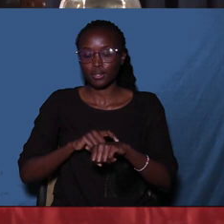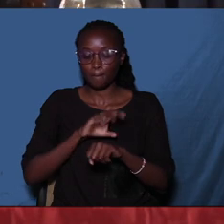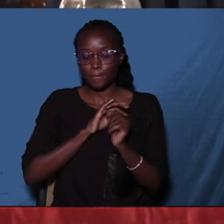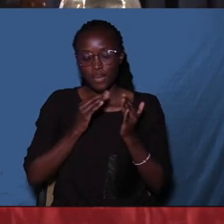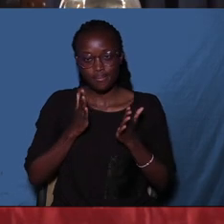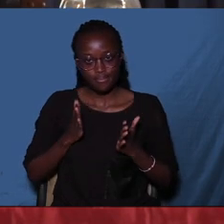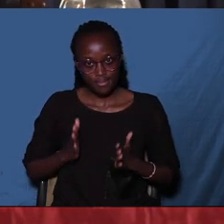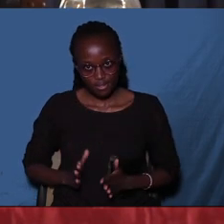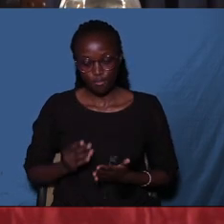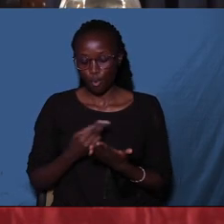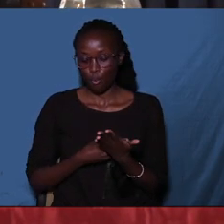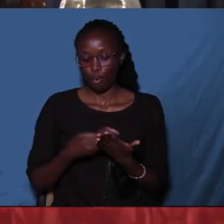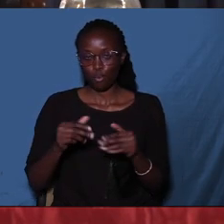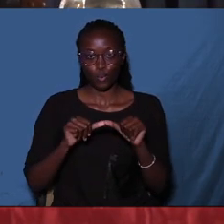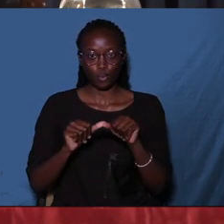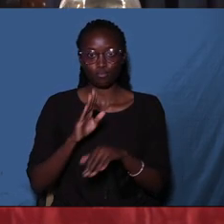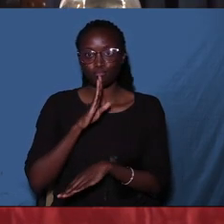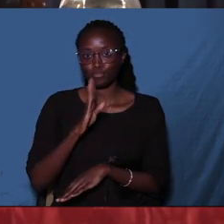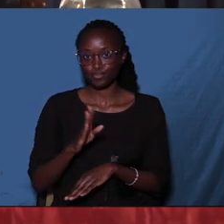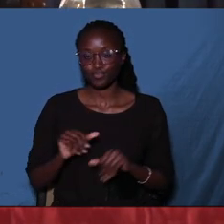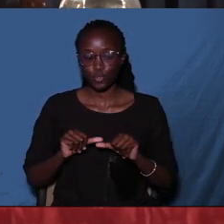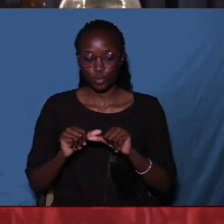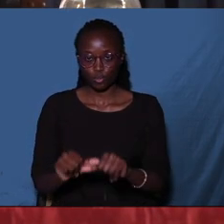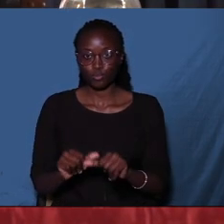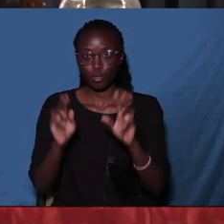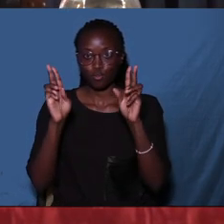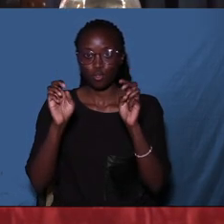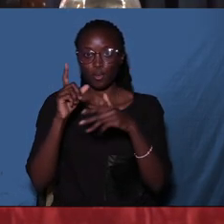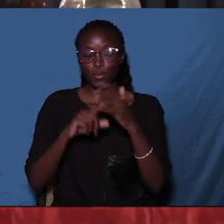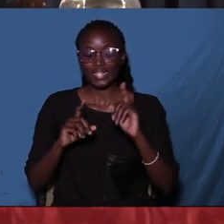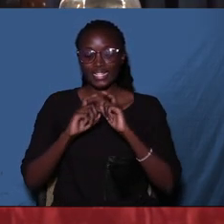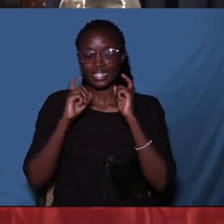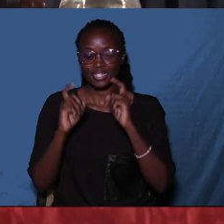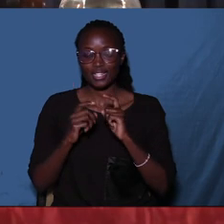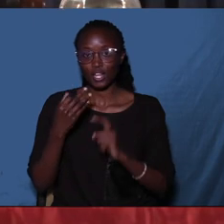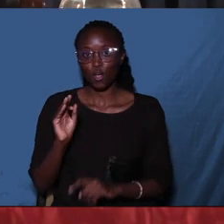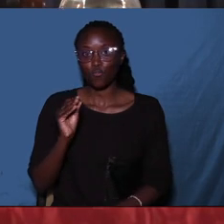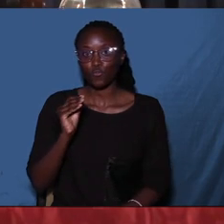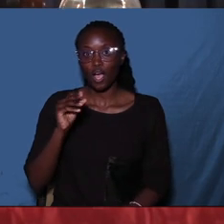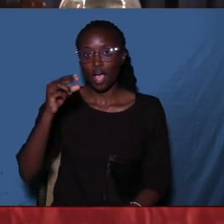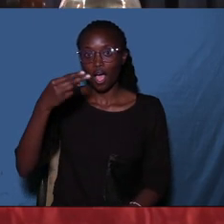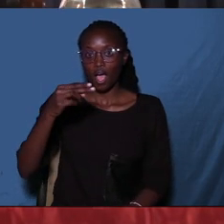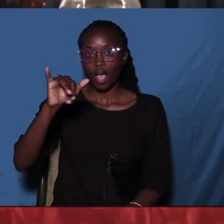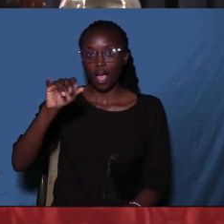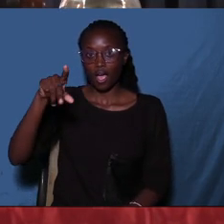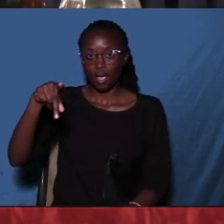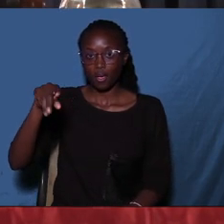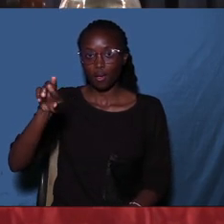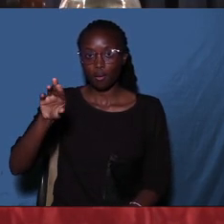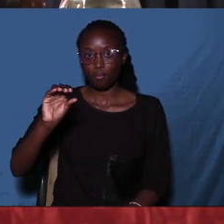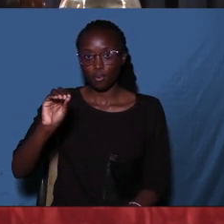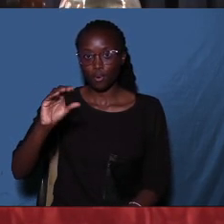So we continue to talk about the scene of hypocrisy. On Monday we looked at double